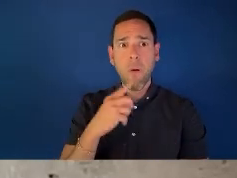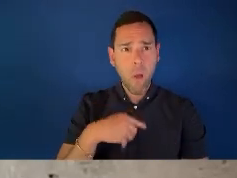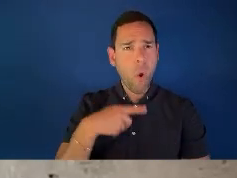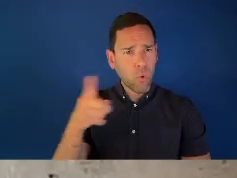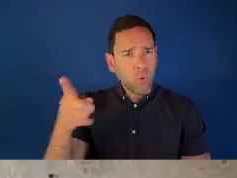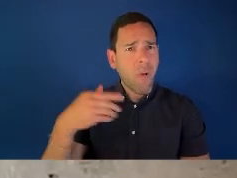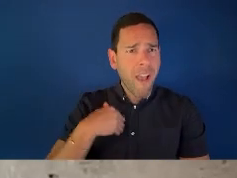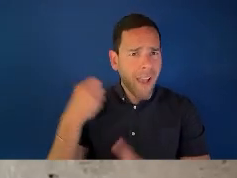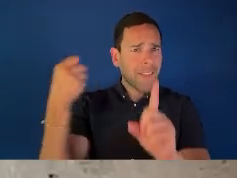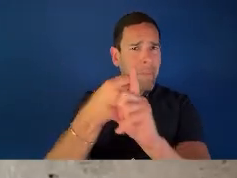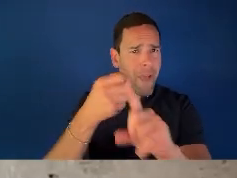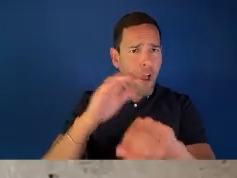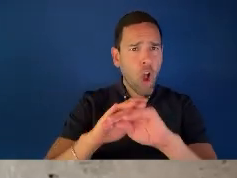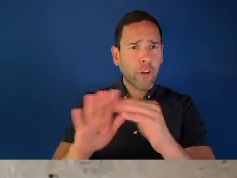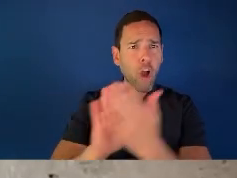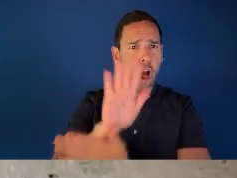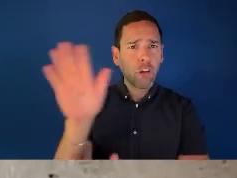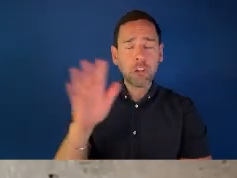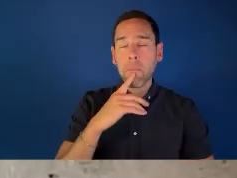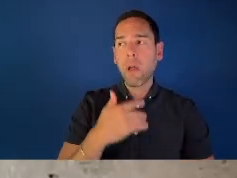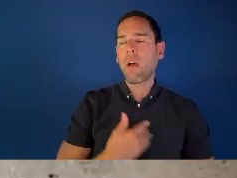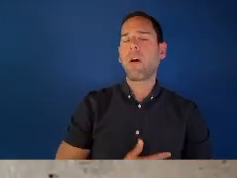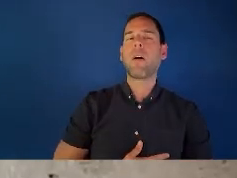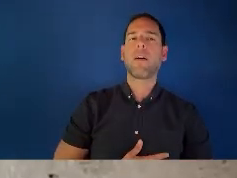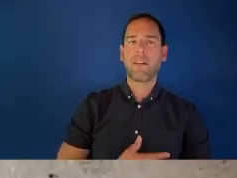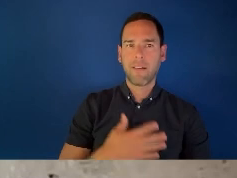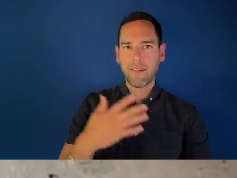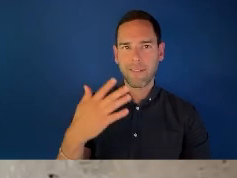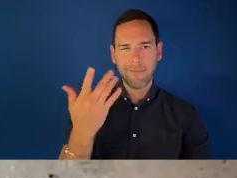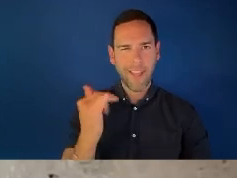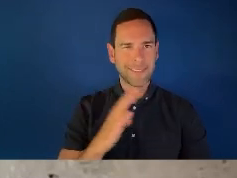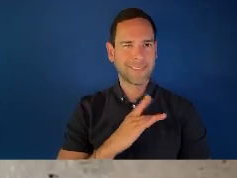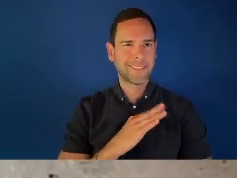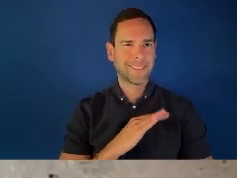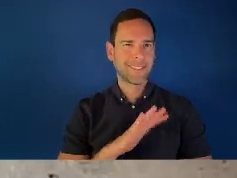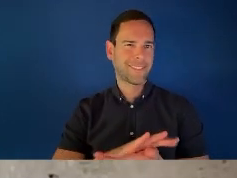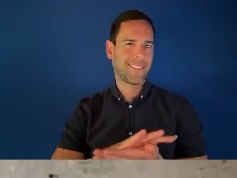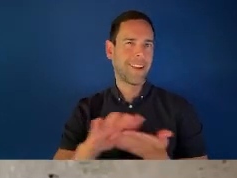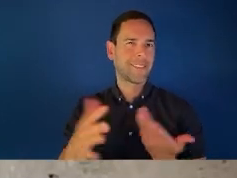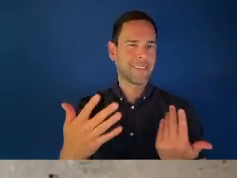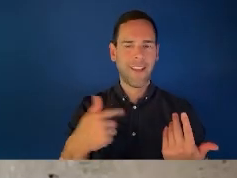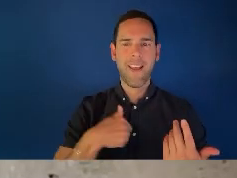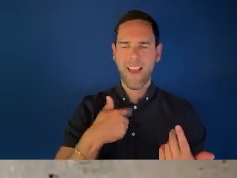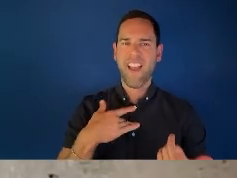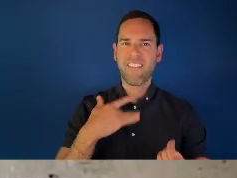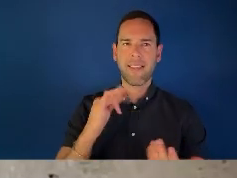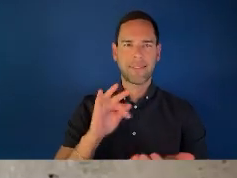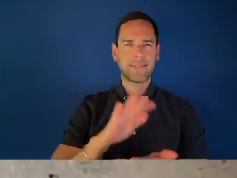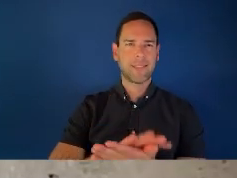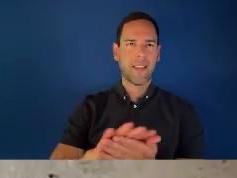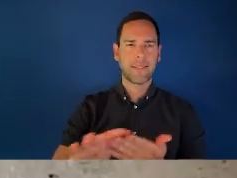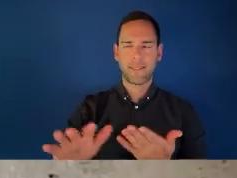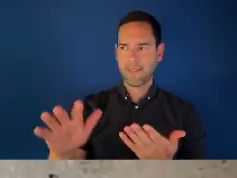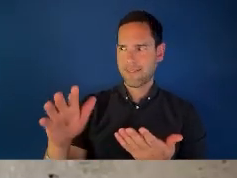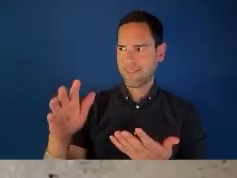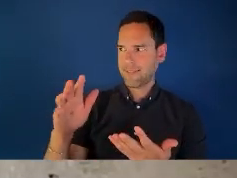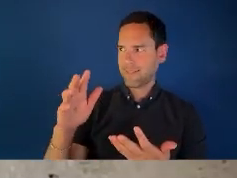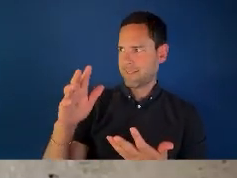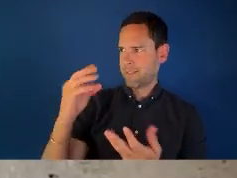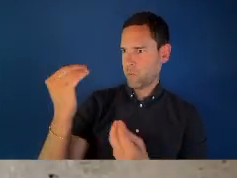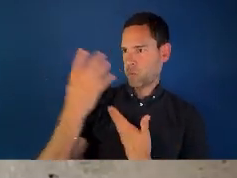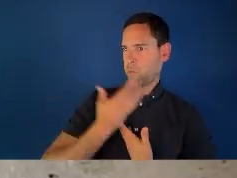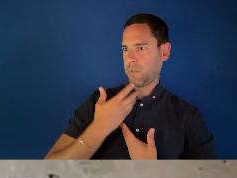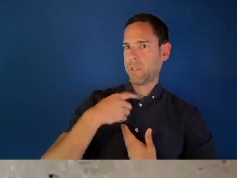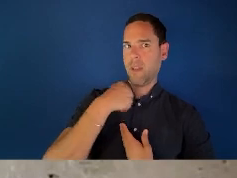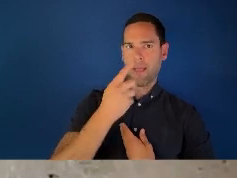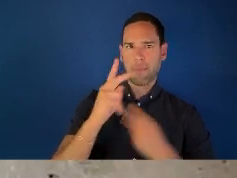didn't tell me. And I think about that, like, in the reverse. Like, I think about people who have had an impact on me all the time, but they have